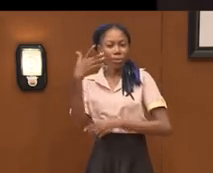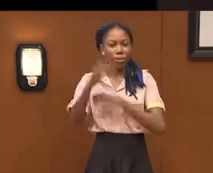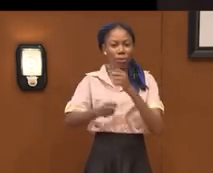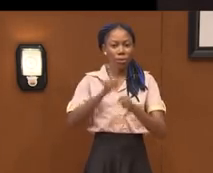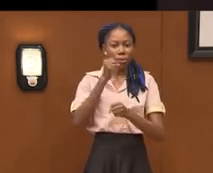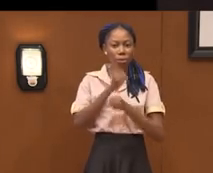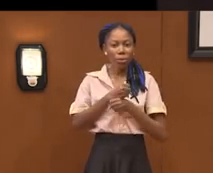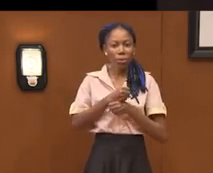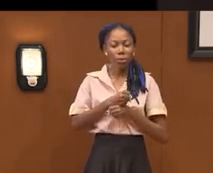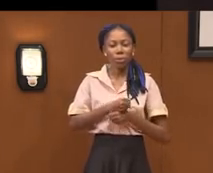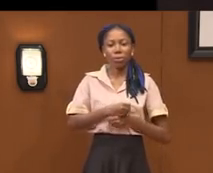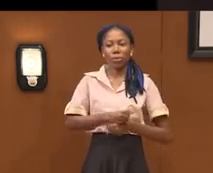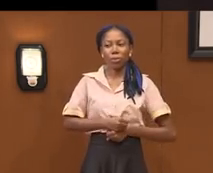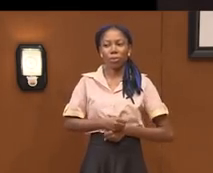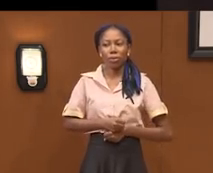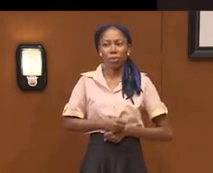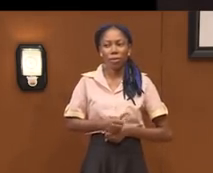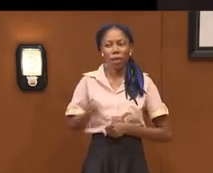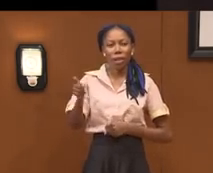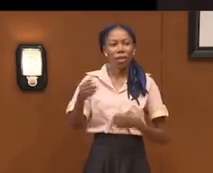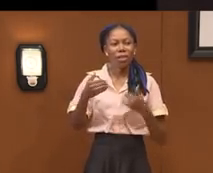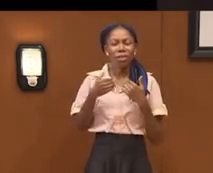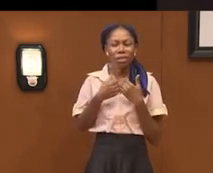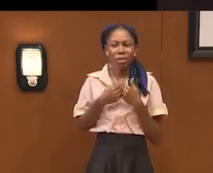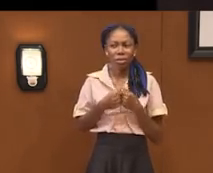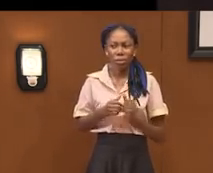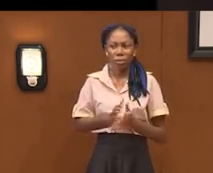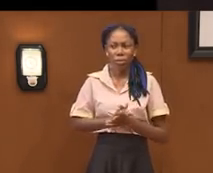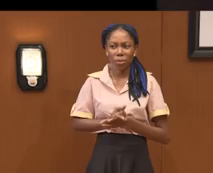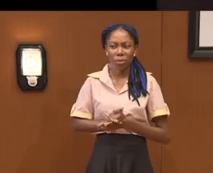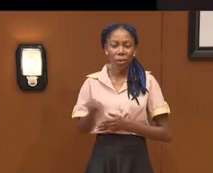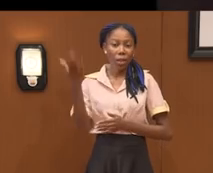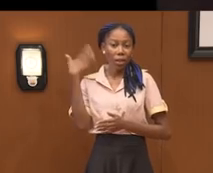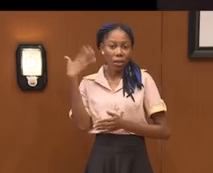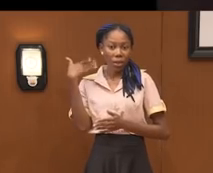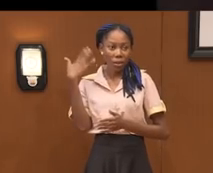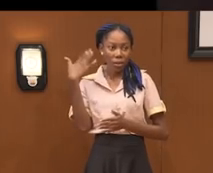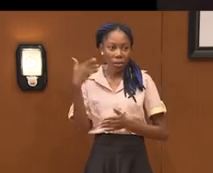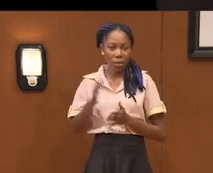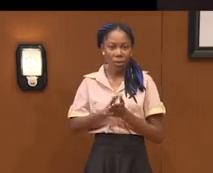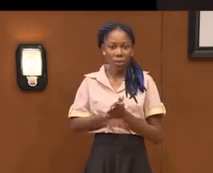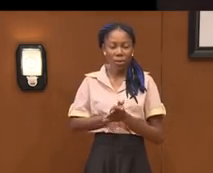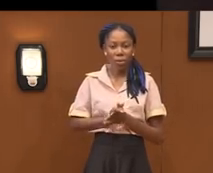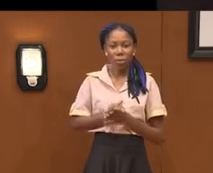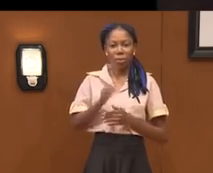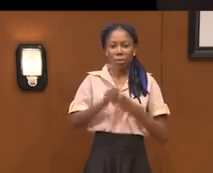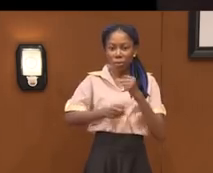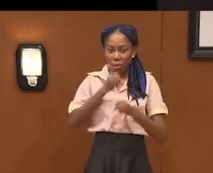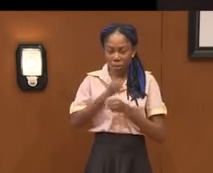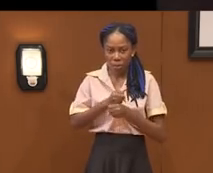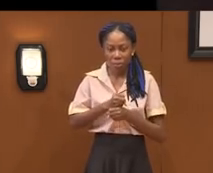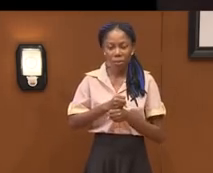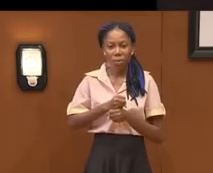I have with me the whole money that I gave him that list. What? This last year now. Speak out. I can't hear you. This last year.